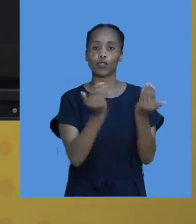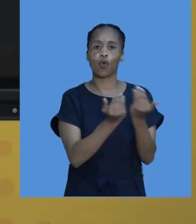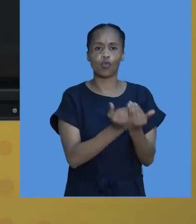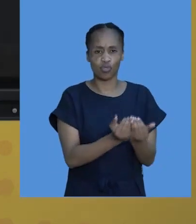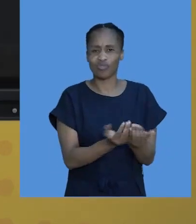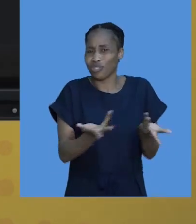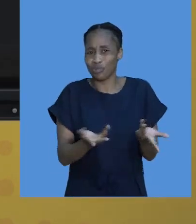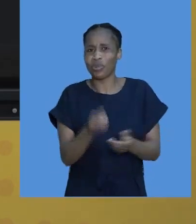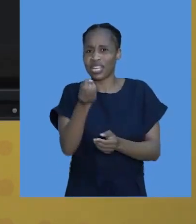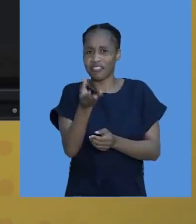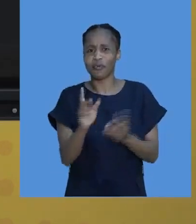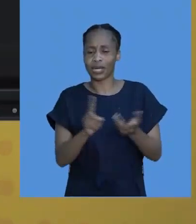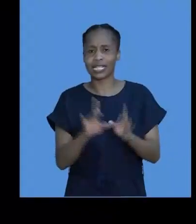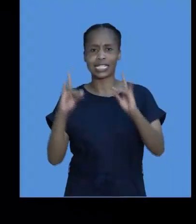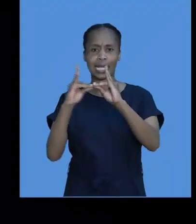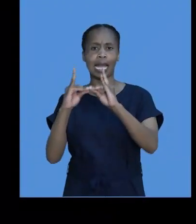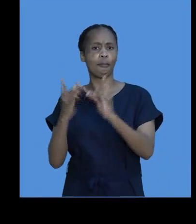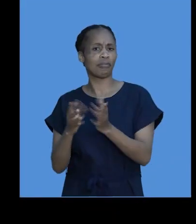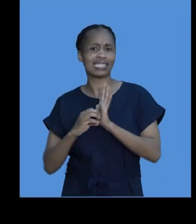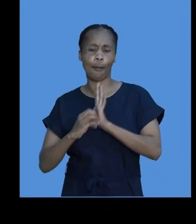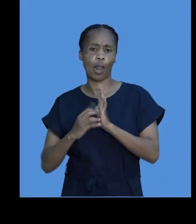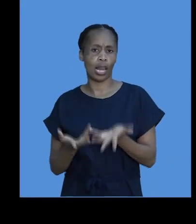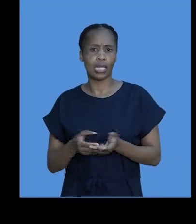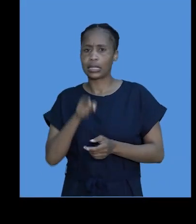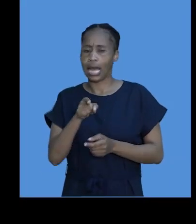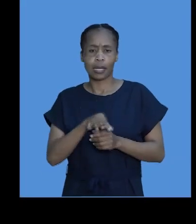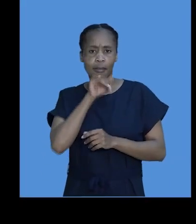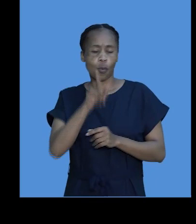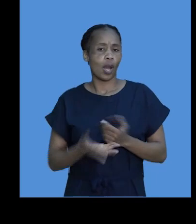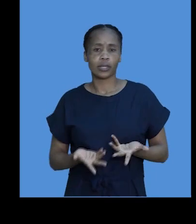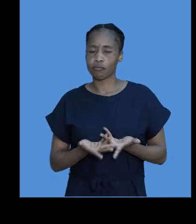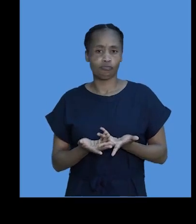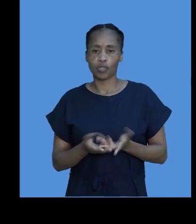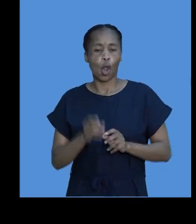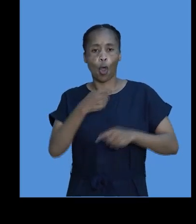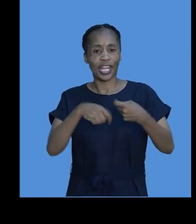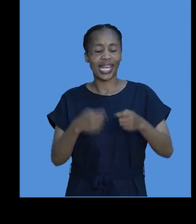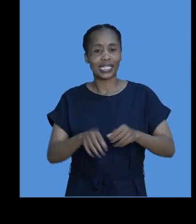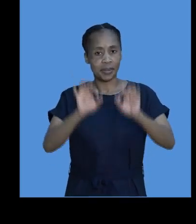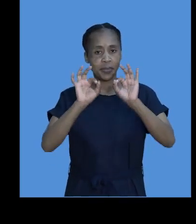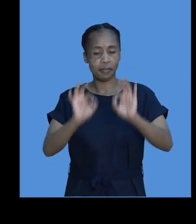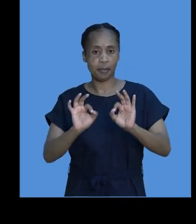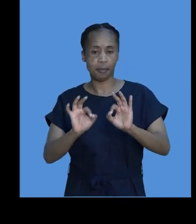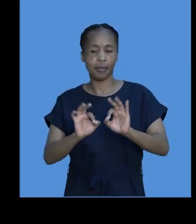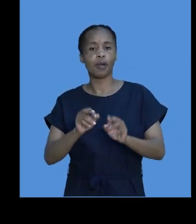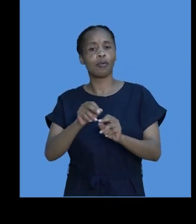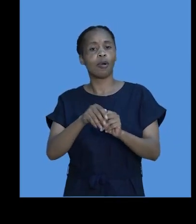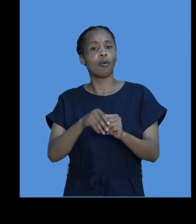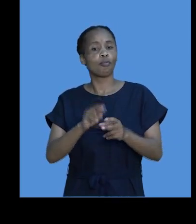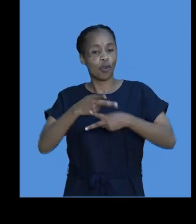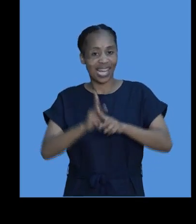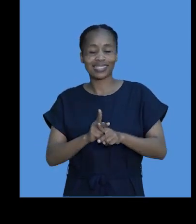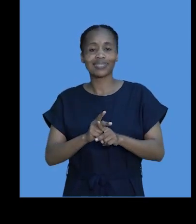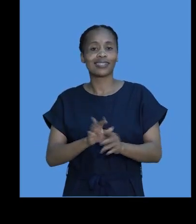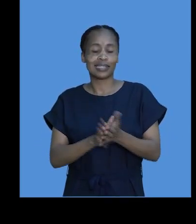with stadiums, for example. That is allocative inefficiency there. We are not allocating the product that